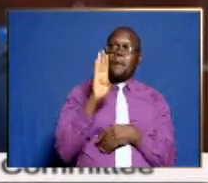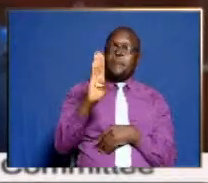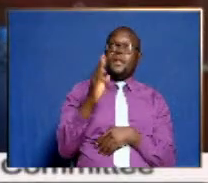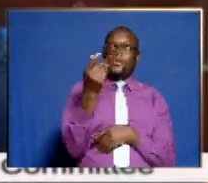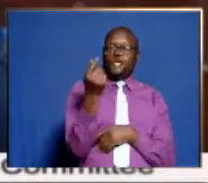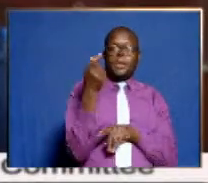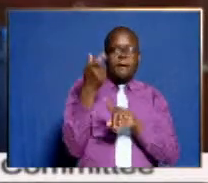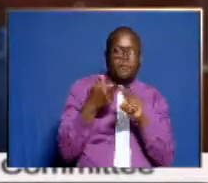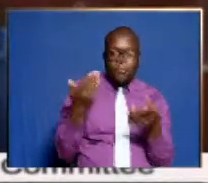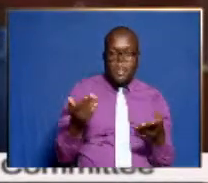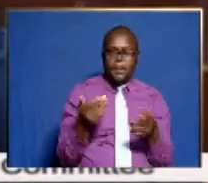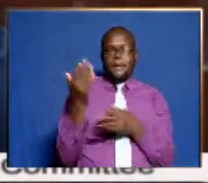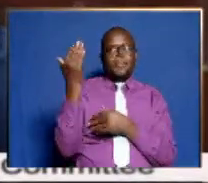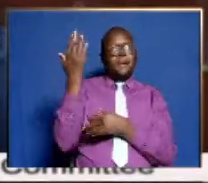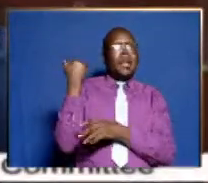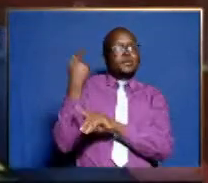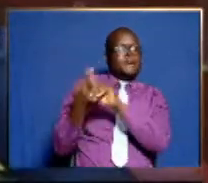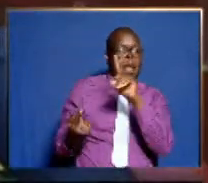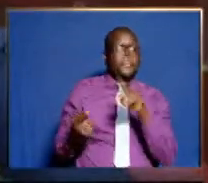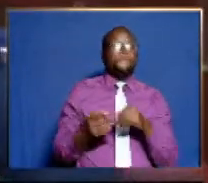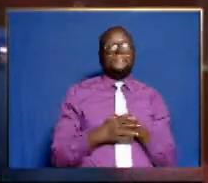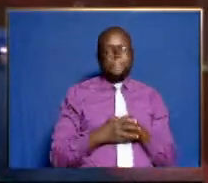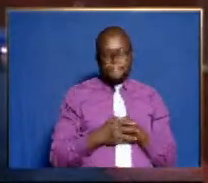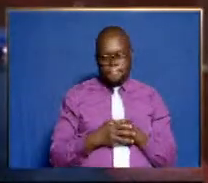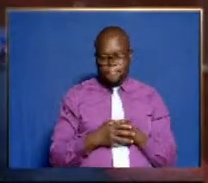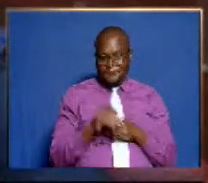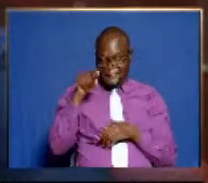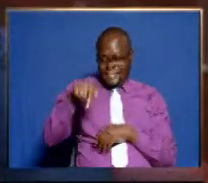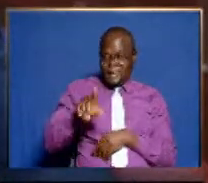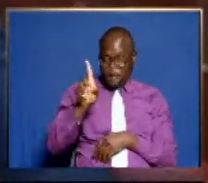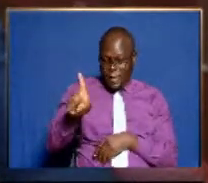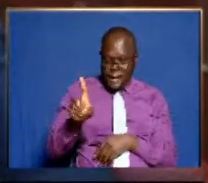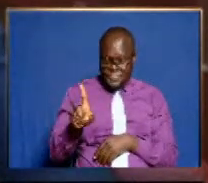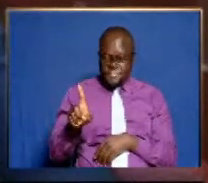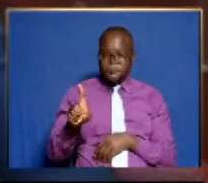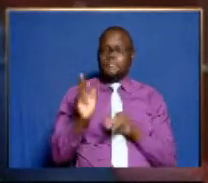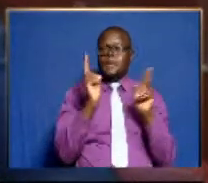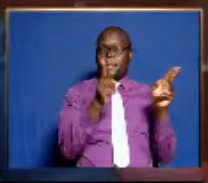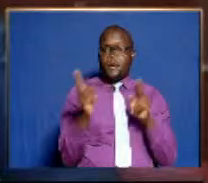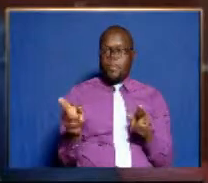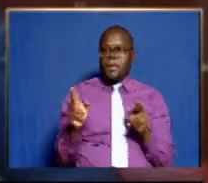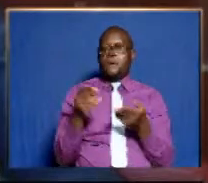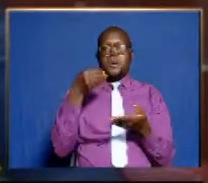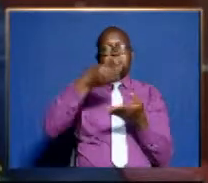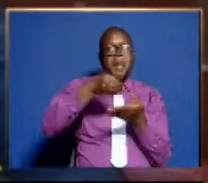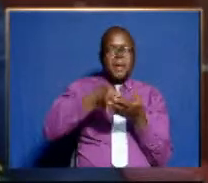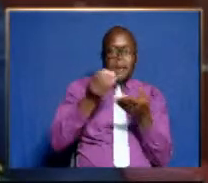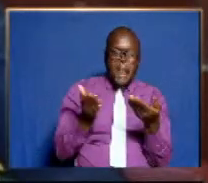from the previous year, Honorable Speaker. Of this, the ordinary revenue